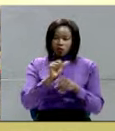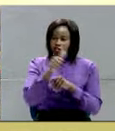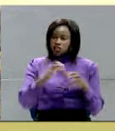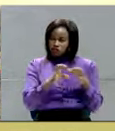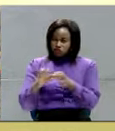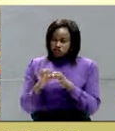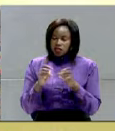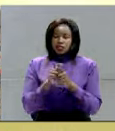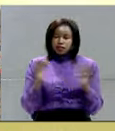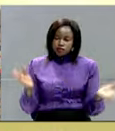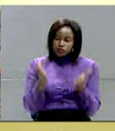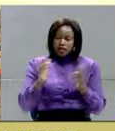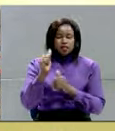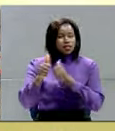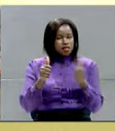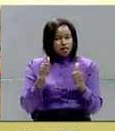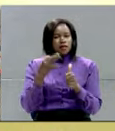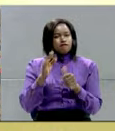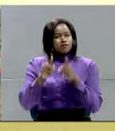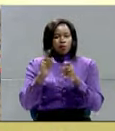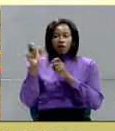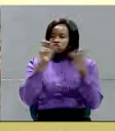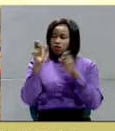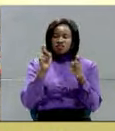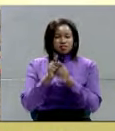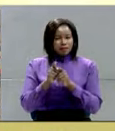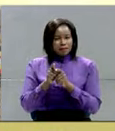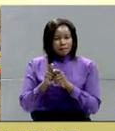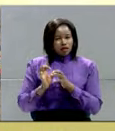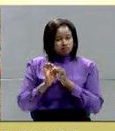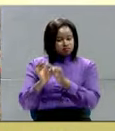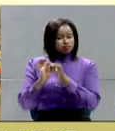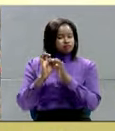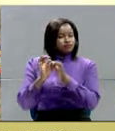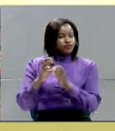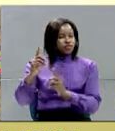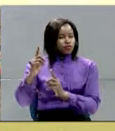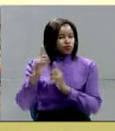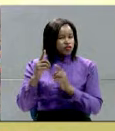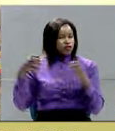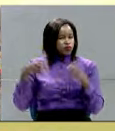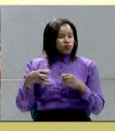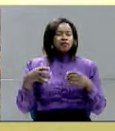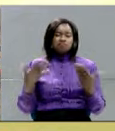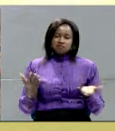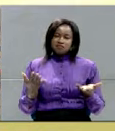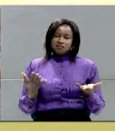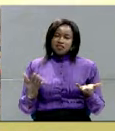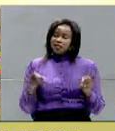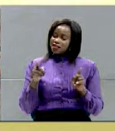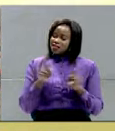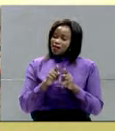people are vigilant and they are part of the security construct, then you'll always